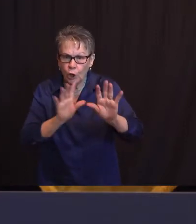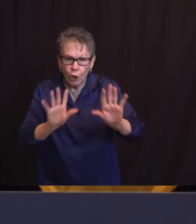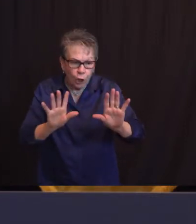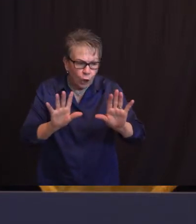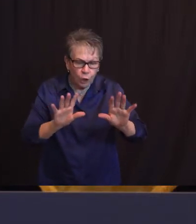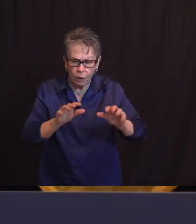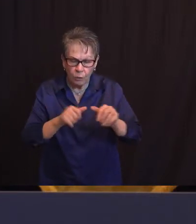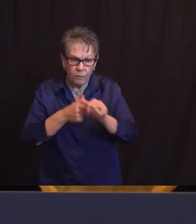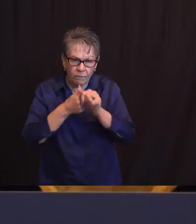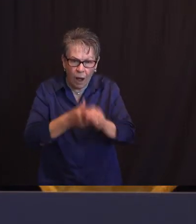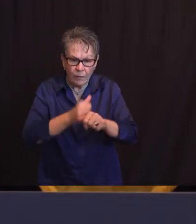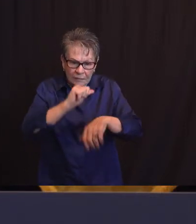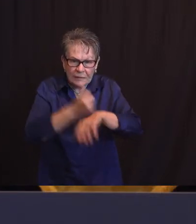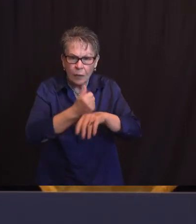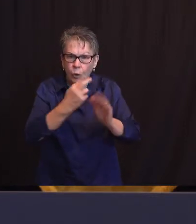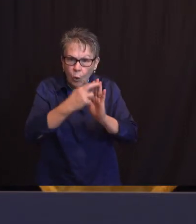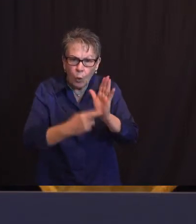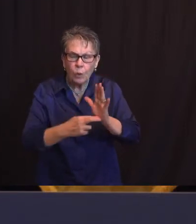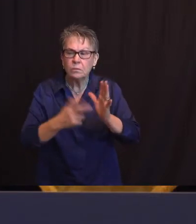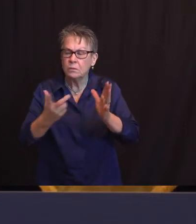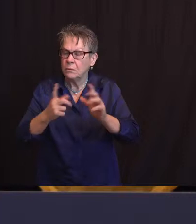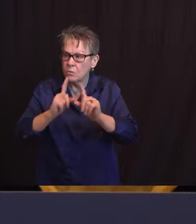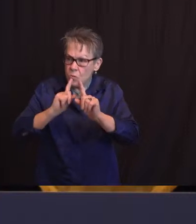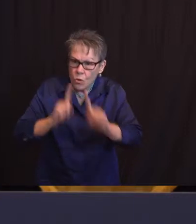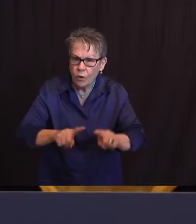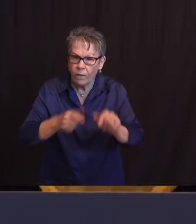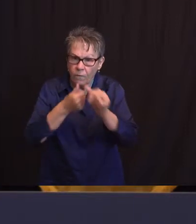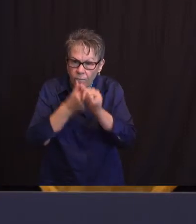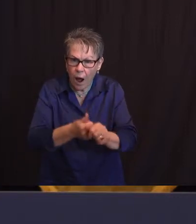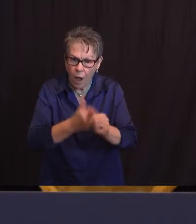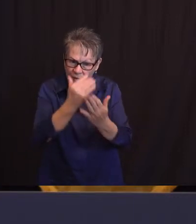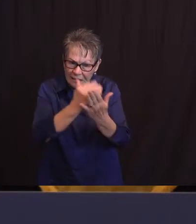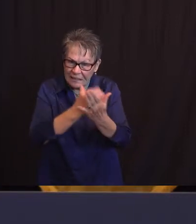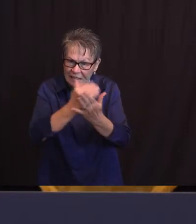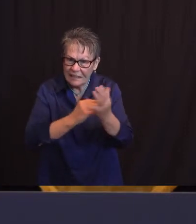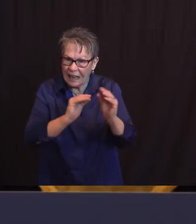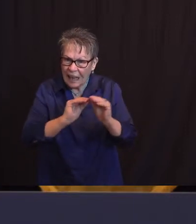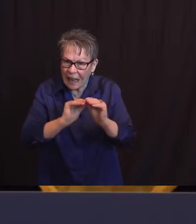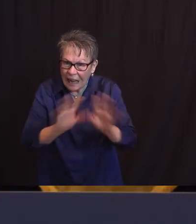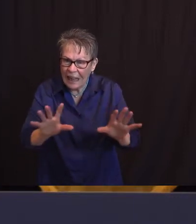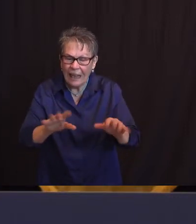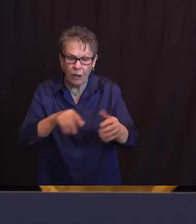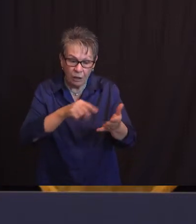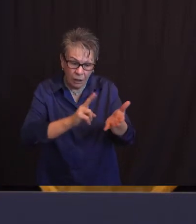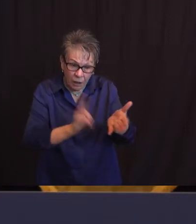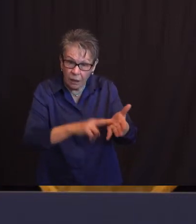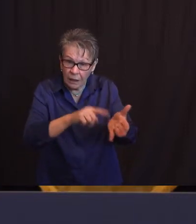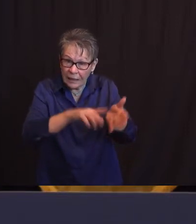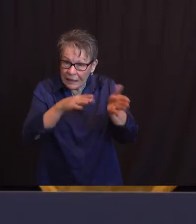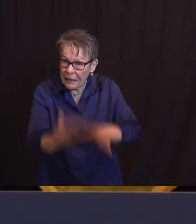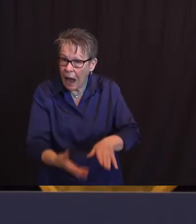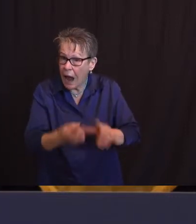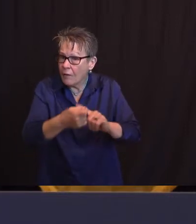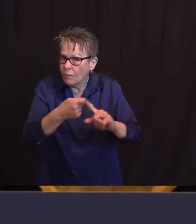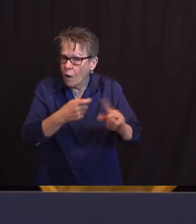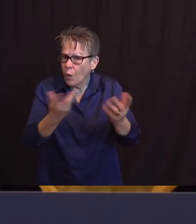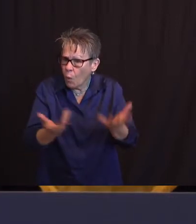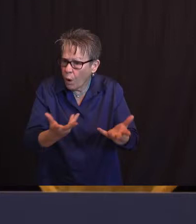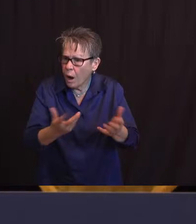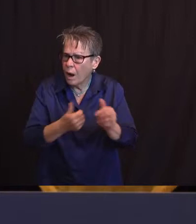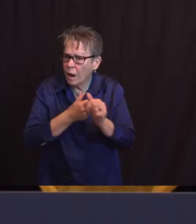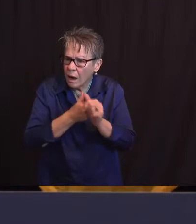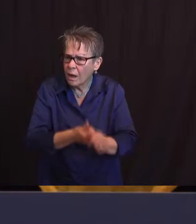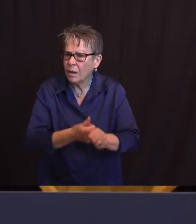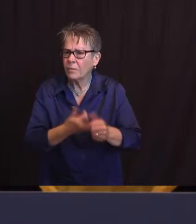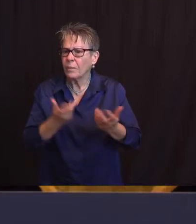posting any of the potential probable deaths. Most of these probables are from last spring and early summer when folks